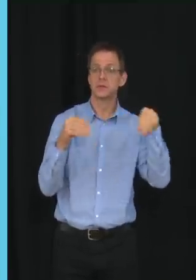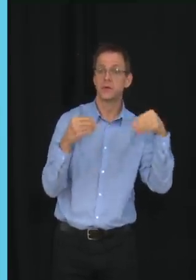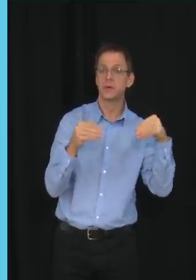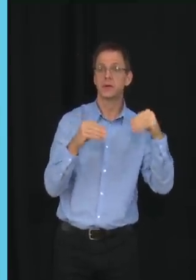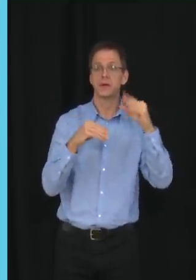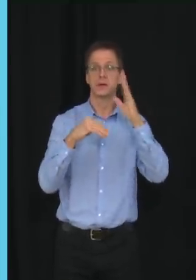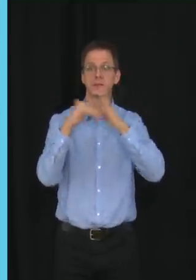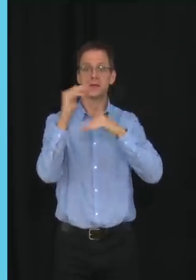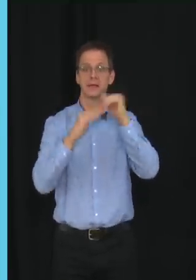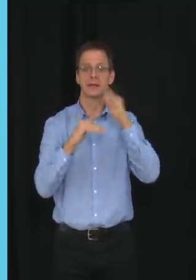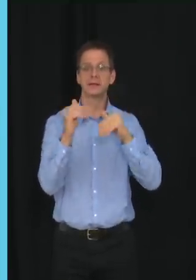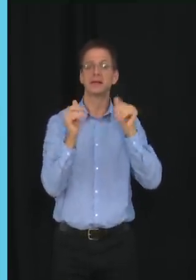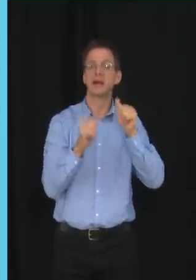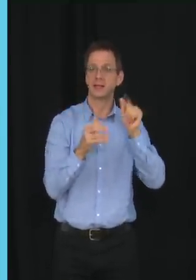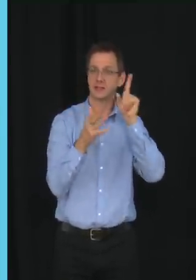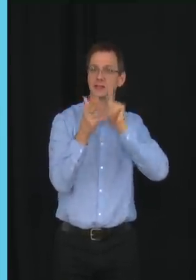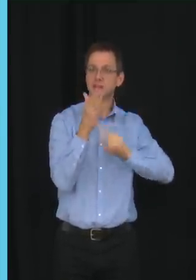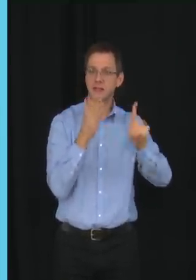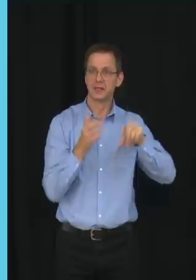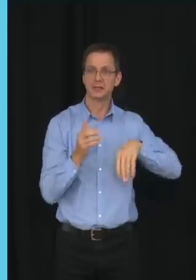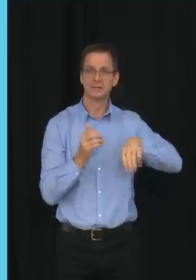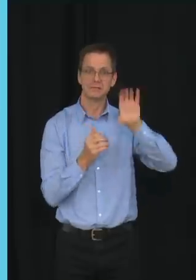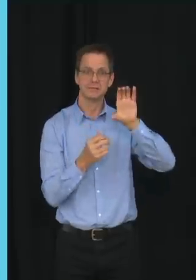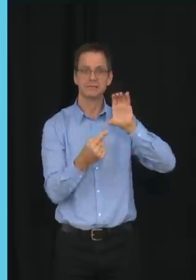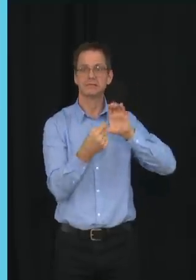a QR code online at